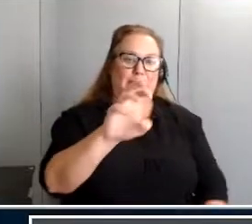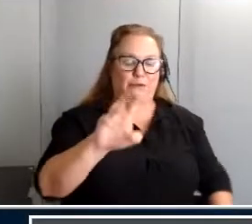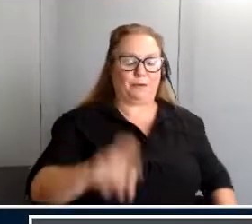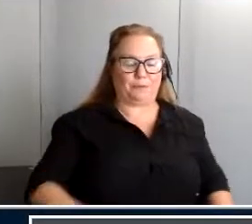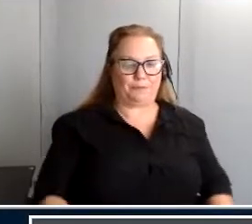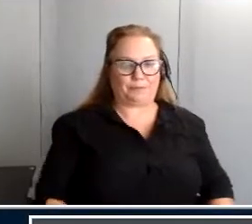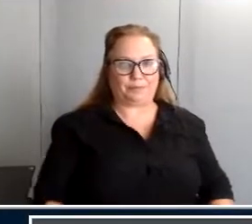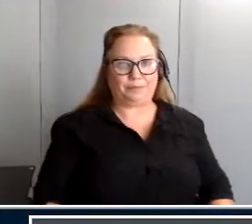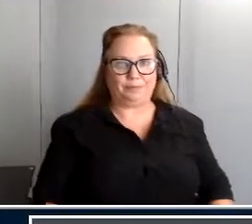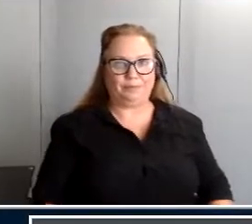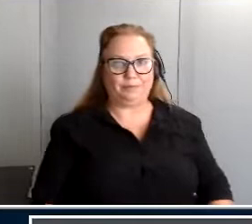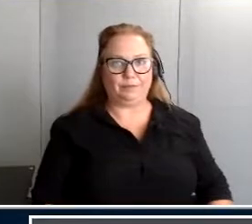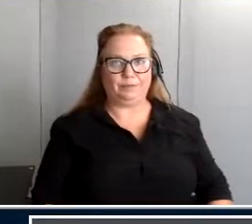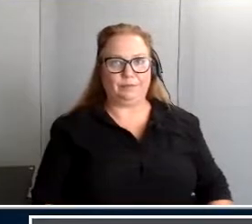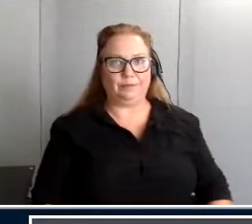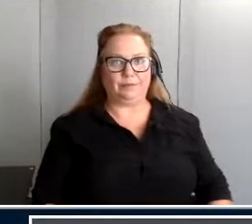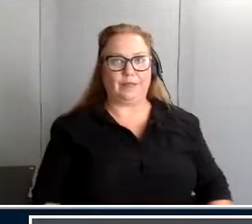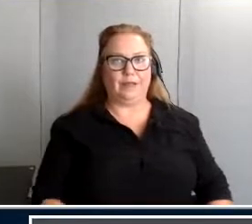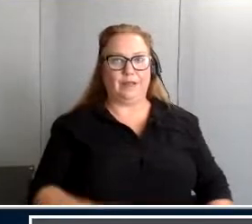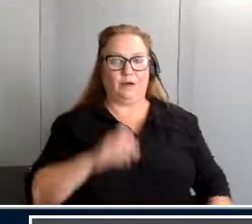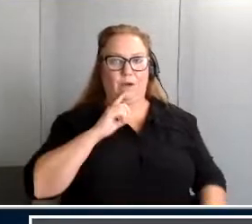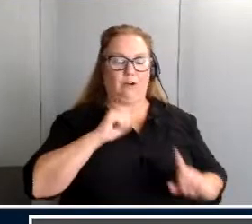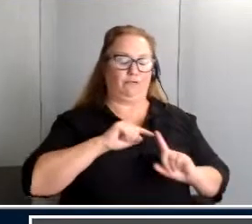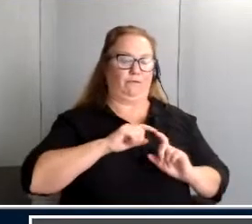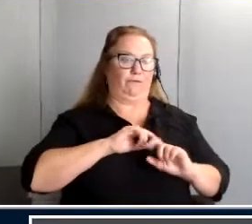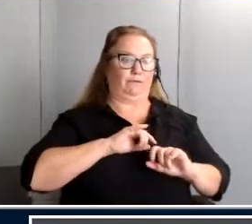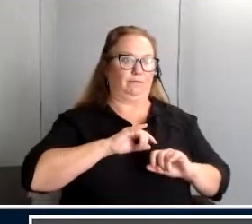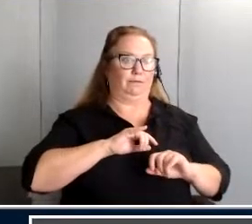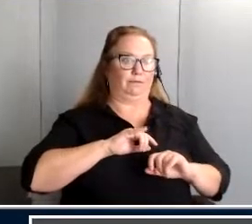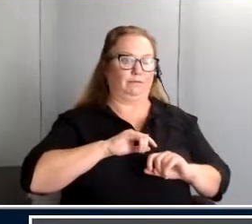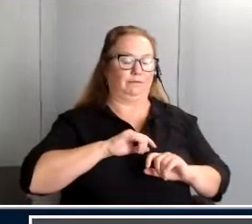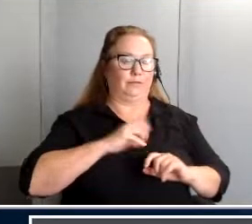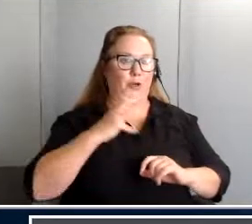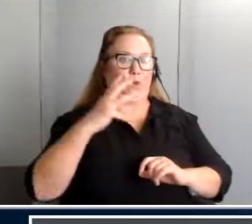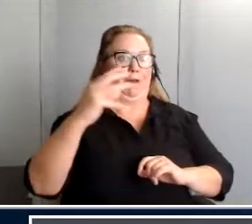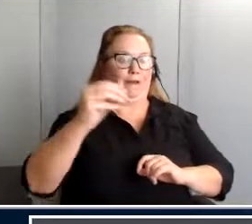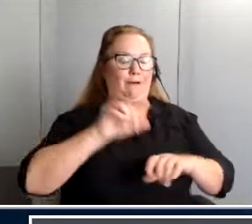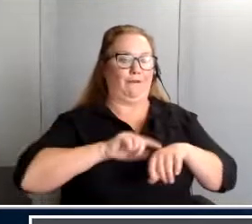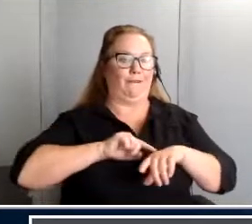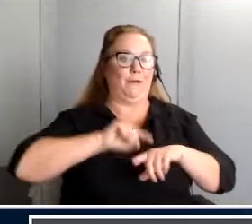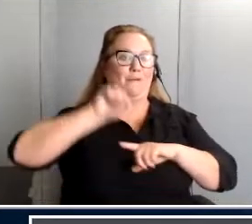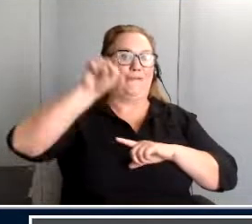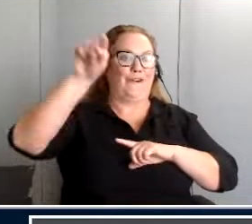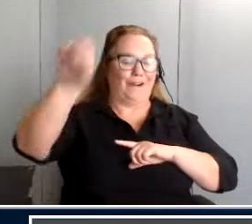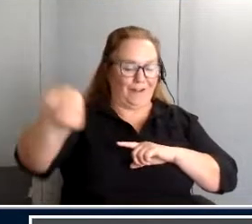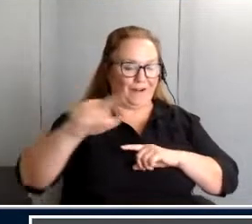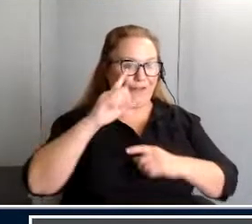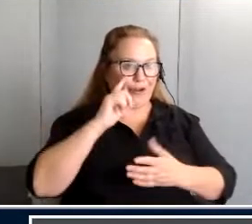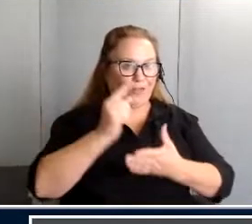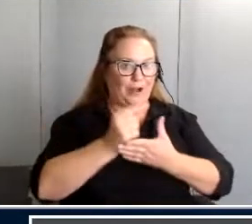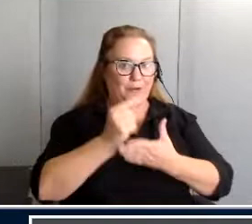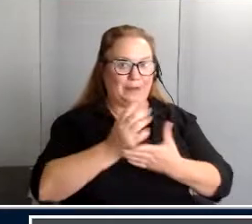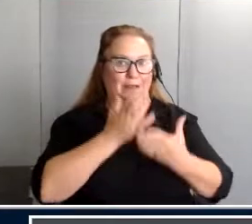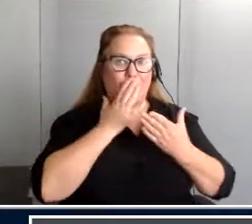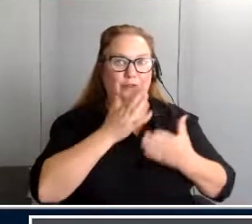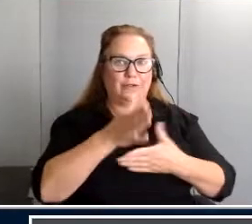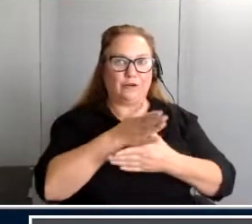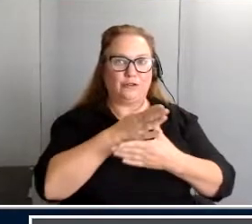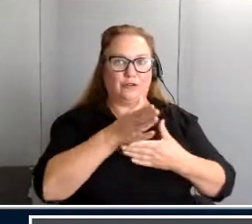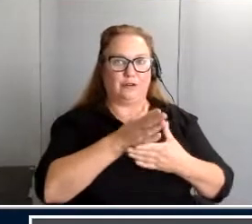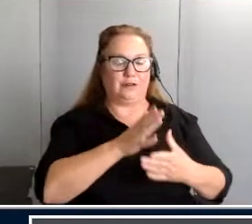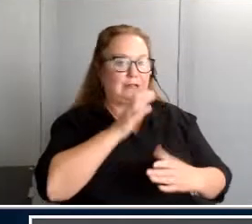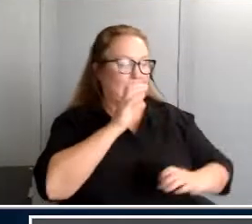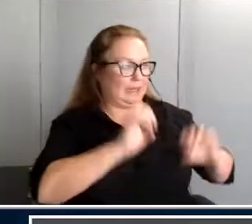Fantastic. And wow, you traveled quite a ways to get your proton therapy. Thank you for sharing that. Certainly not experimental,